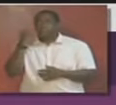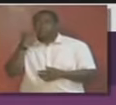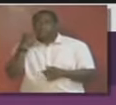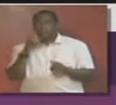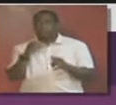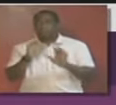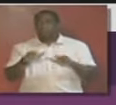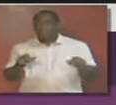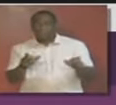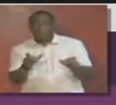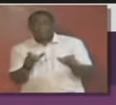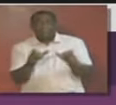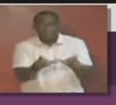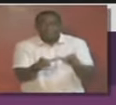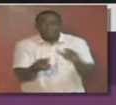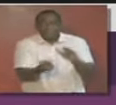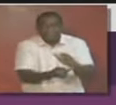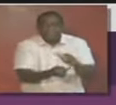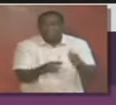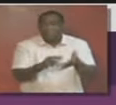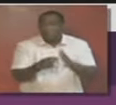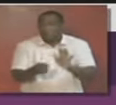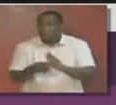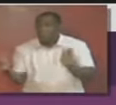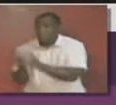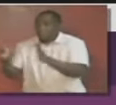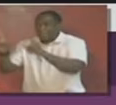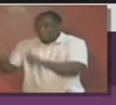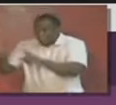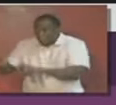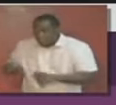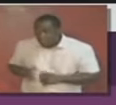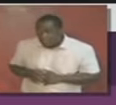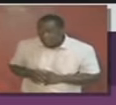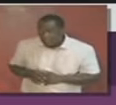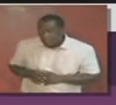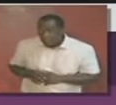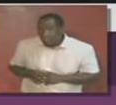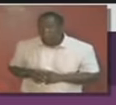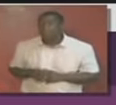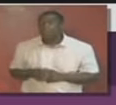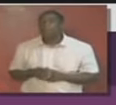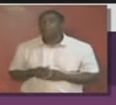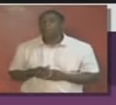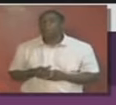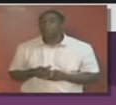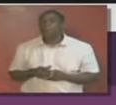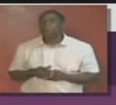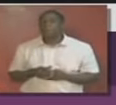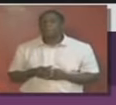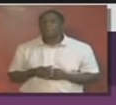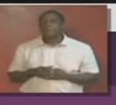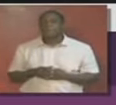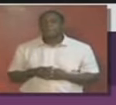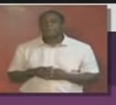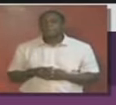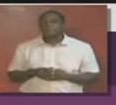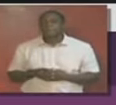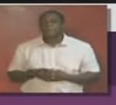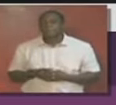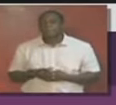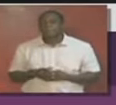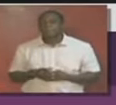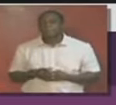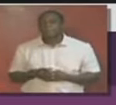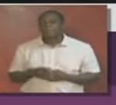from writing exams? So not positive, but quarantined because they are some kind of contact, or will provisions be